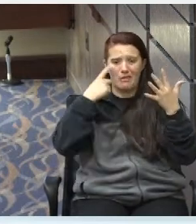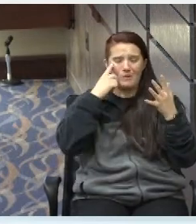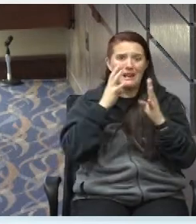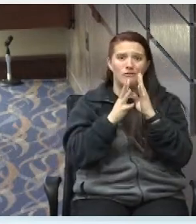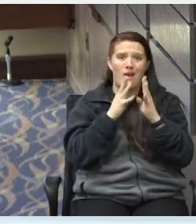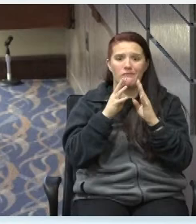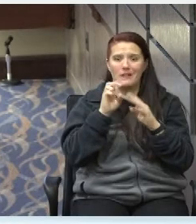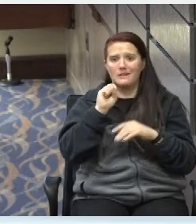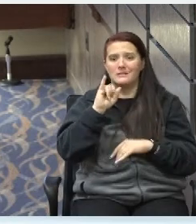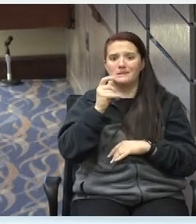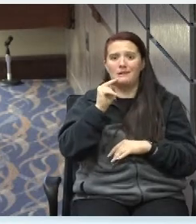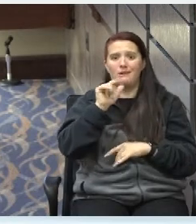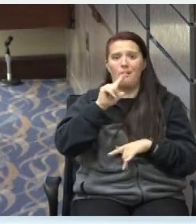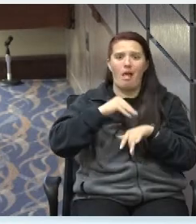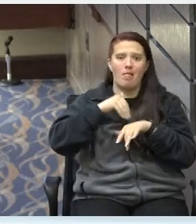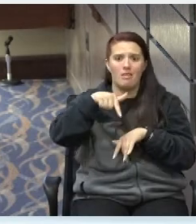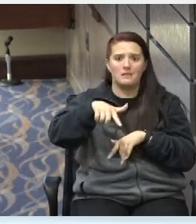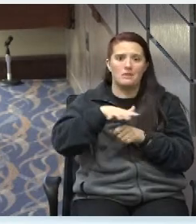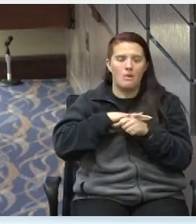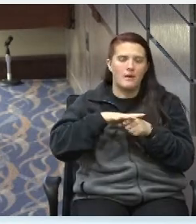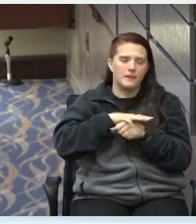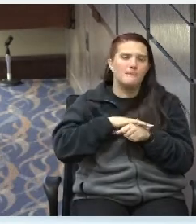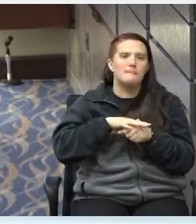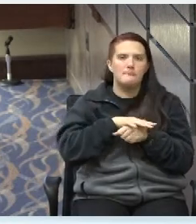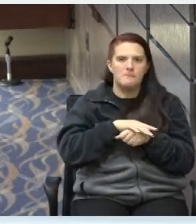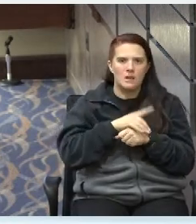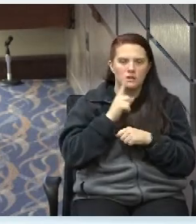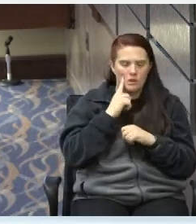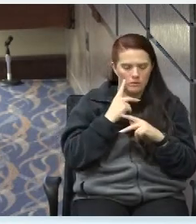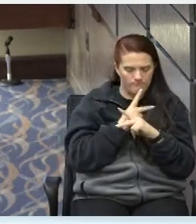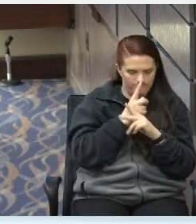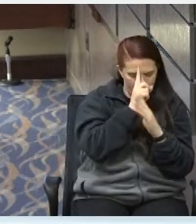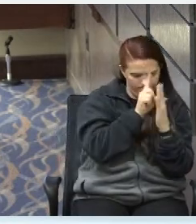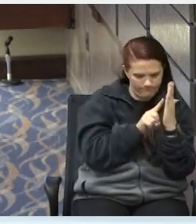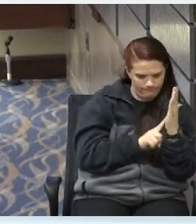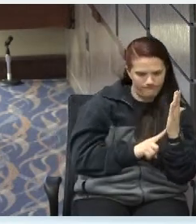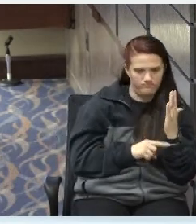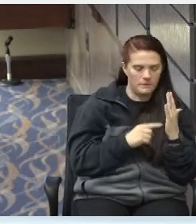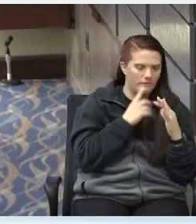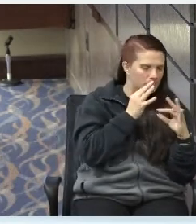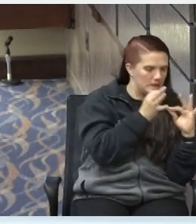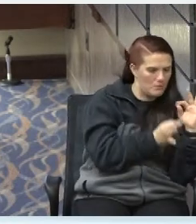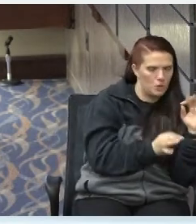at this location. So they run the gamut from simple to complex.